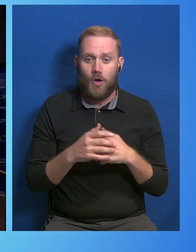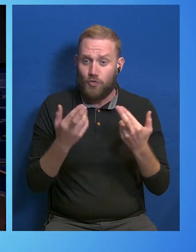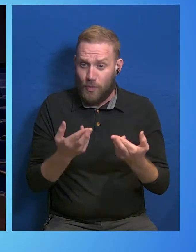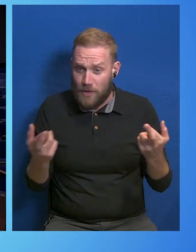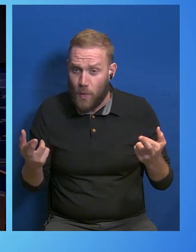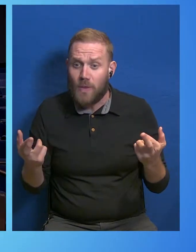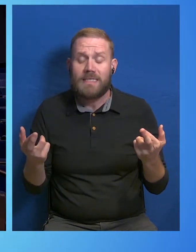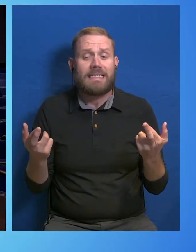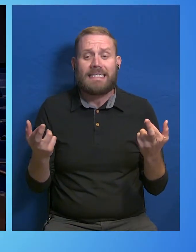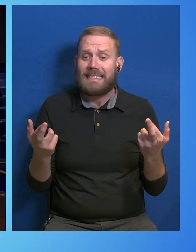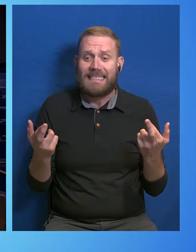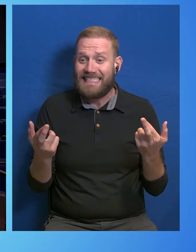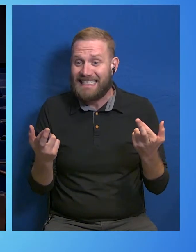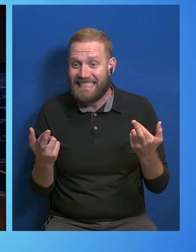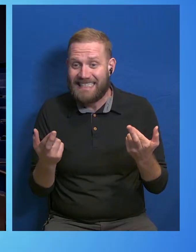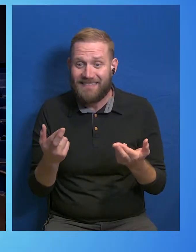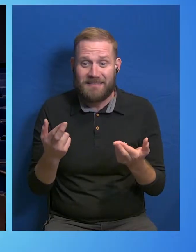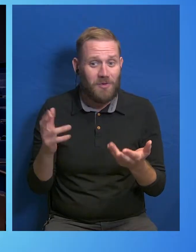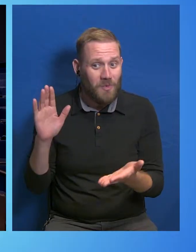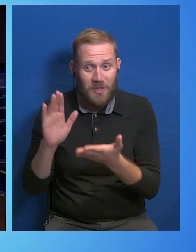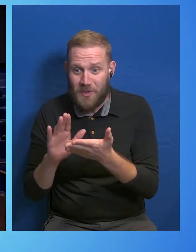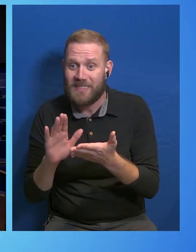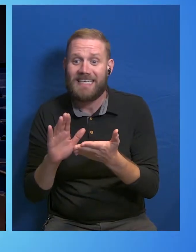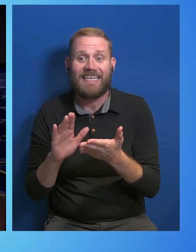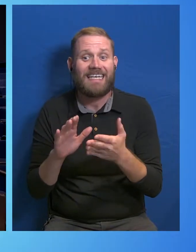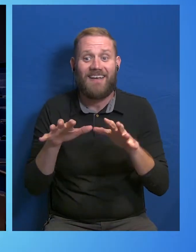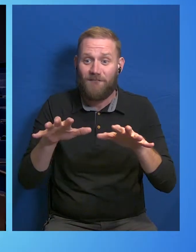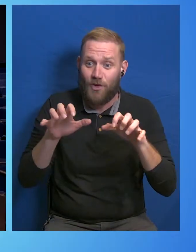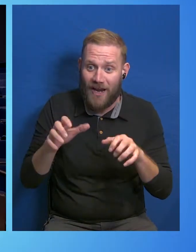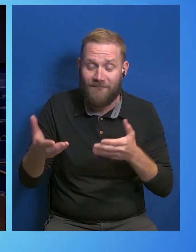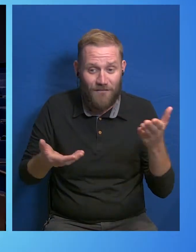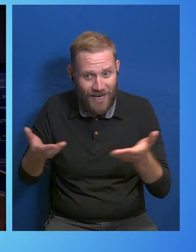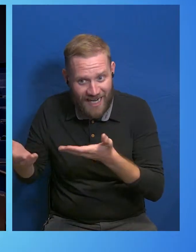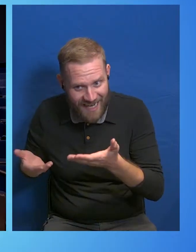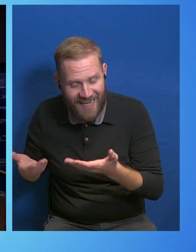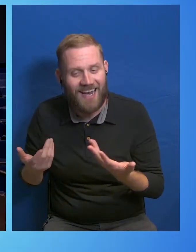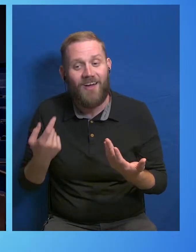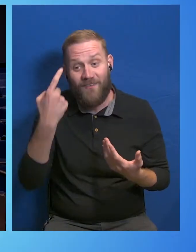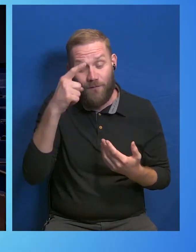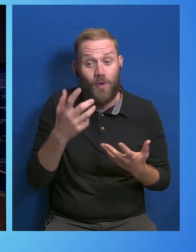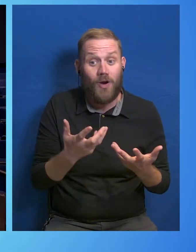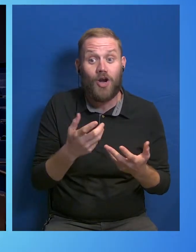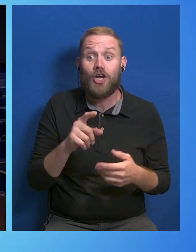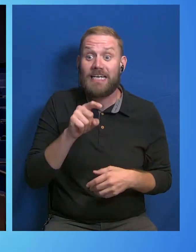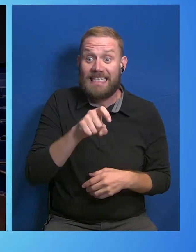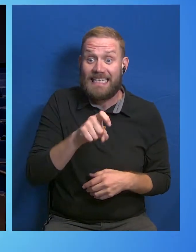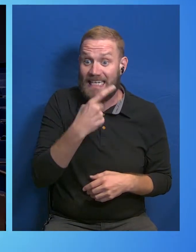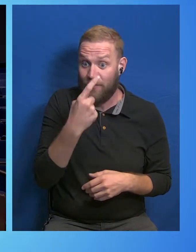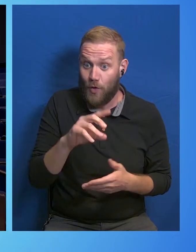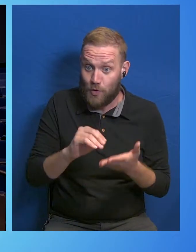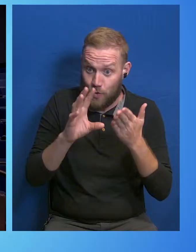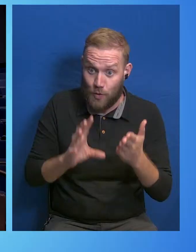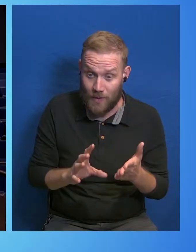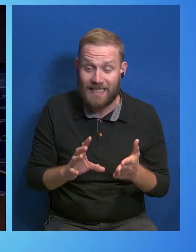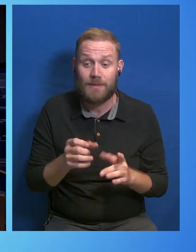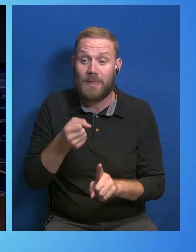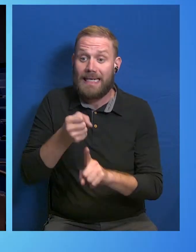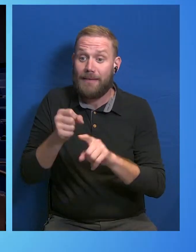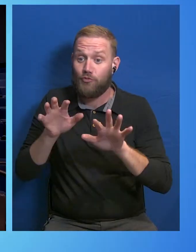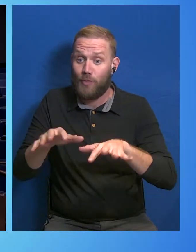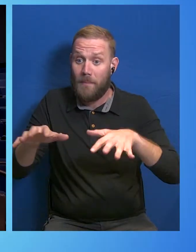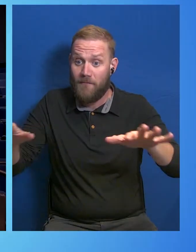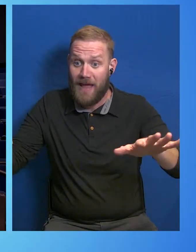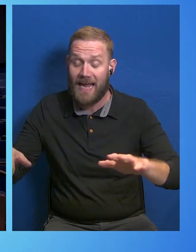implementing hiring freeze on much needed student positions creates a ripple effect that